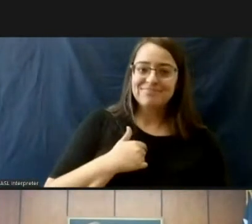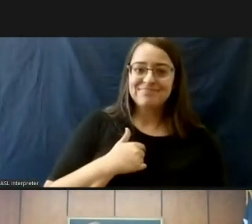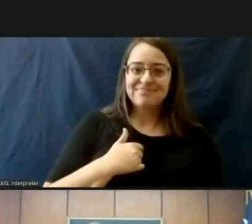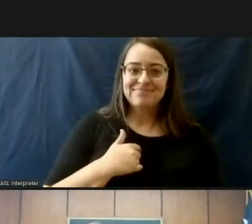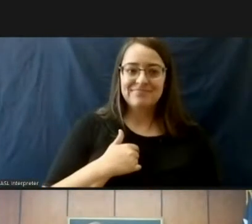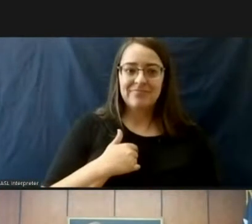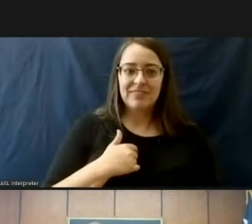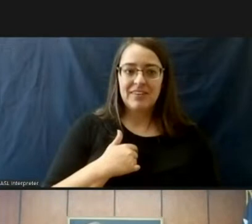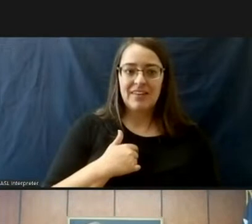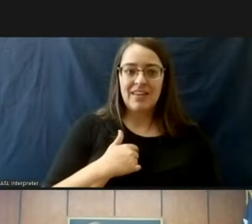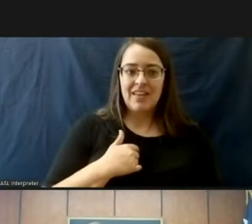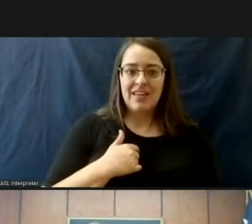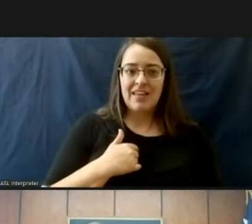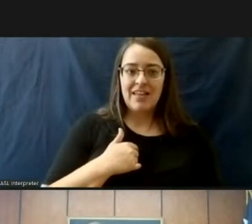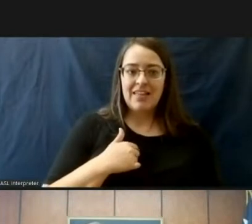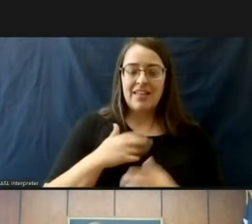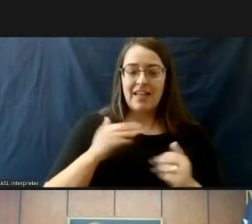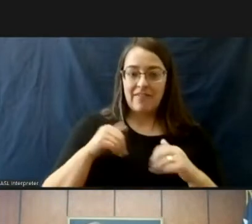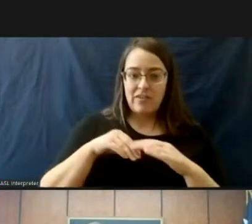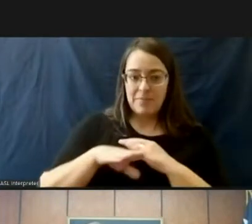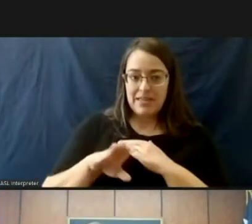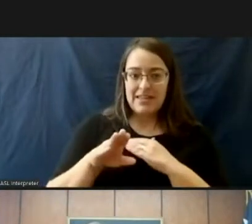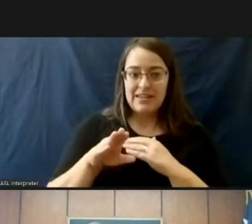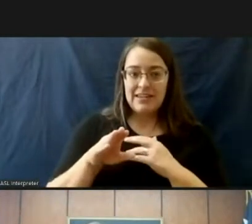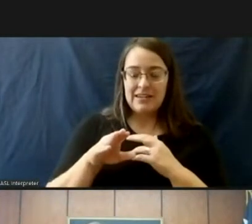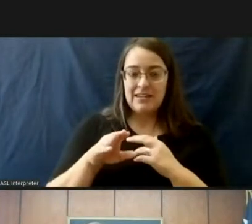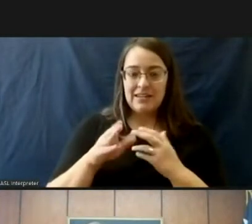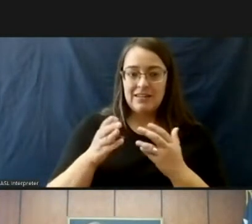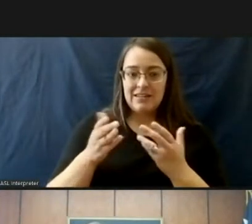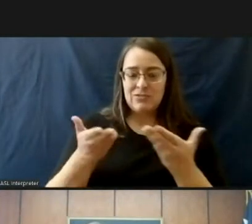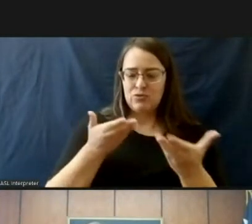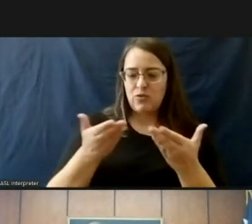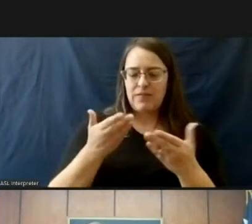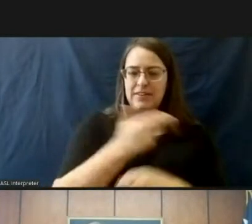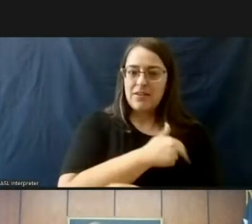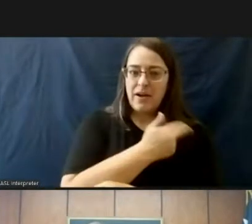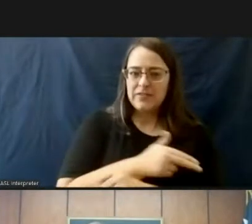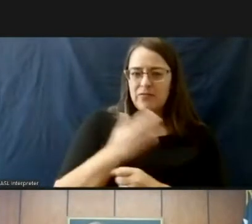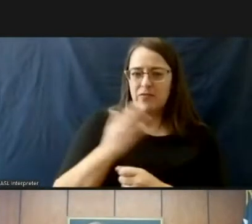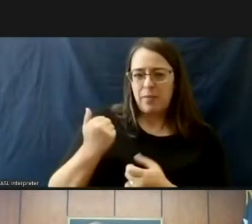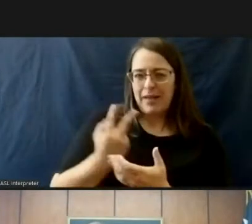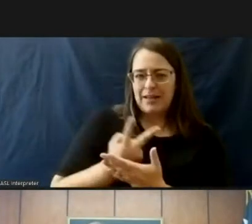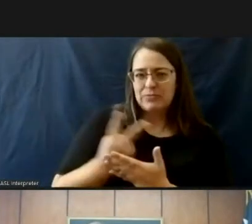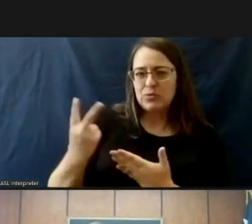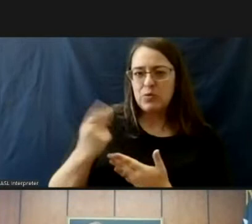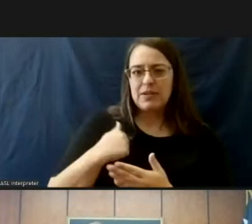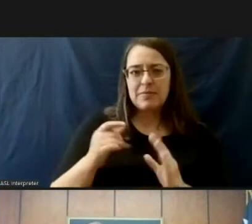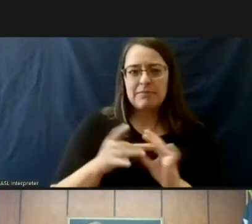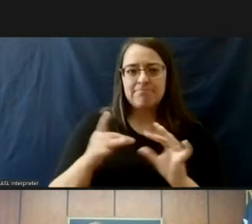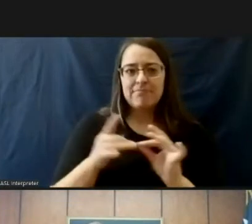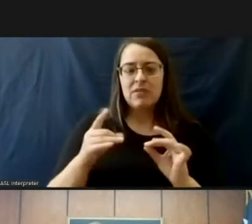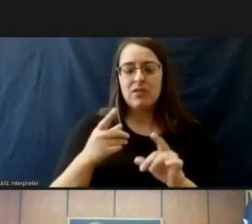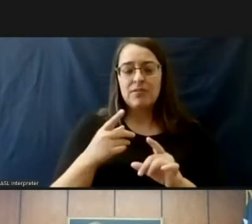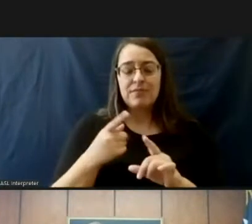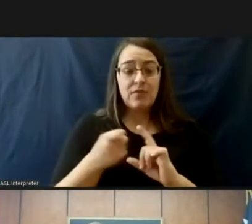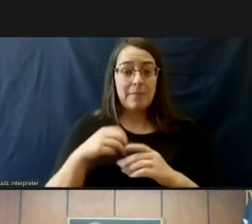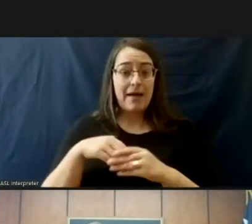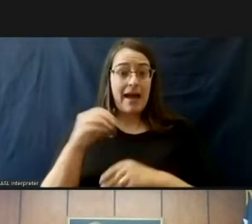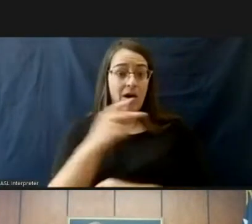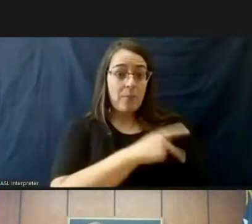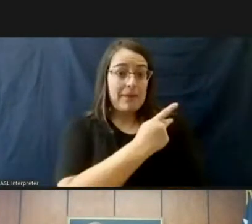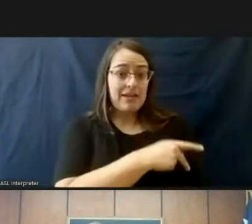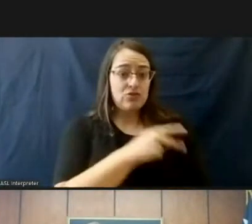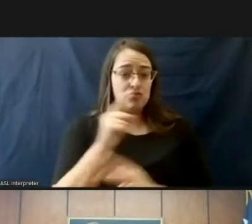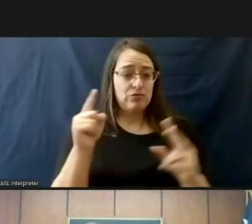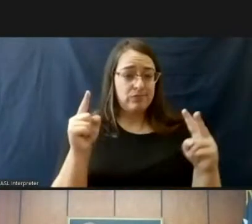I actually haven't been in the serving in the hospital for the past 2 weeks, so I'll just speak a little bit from an outpatient standpoint. We are definitely